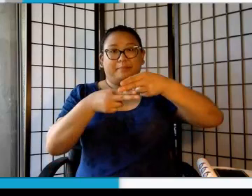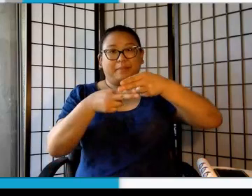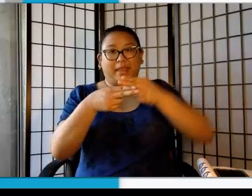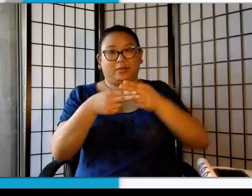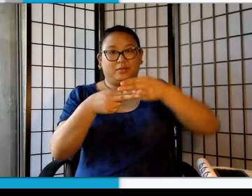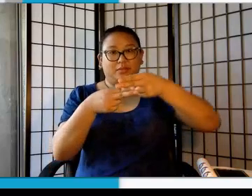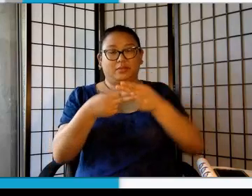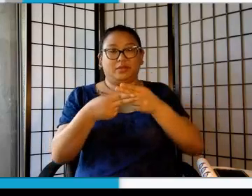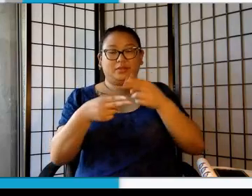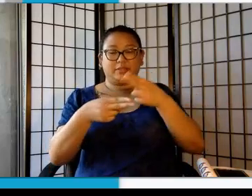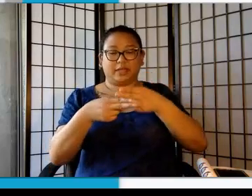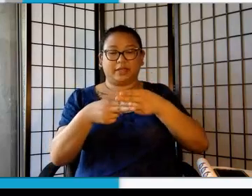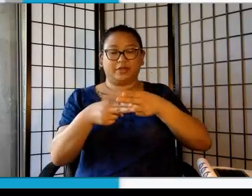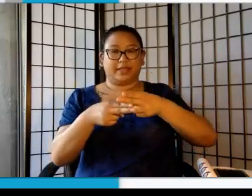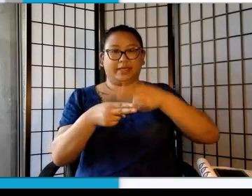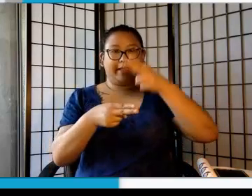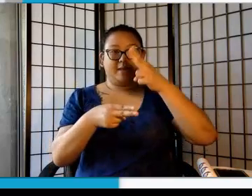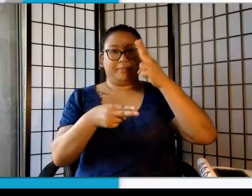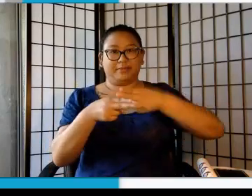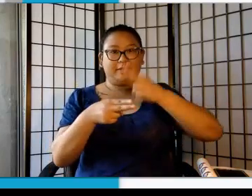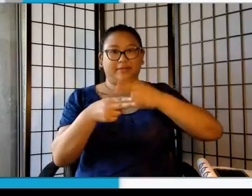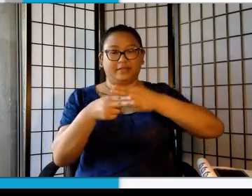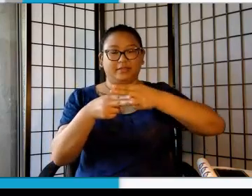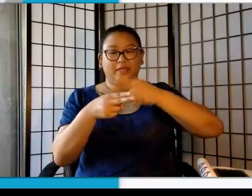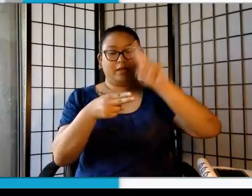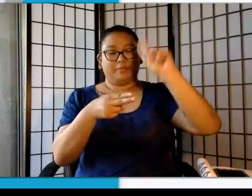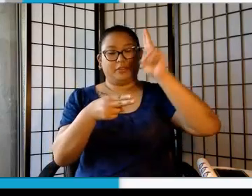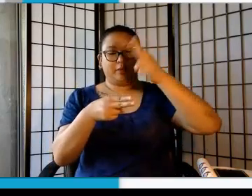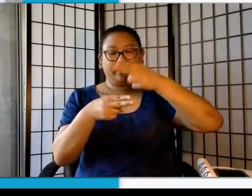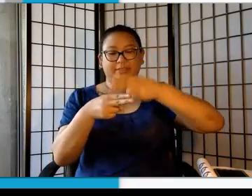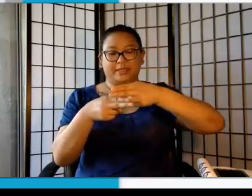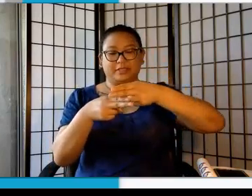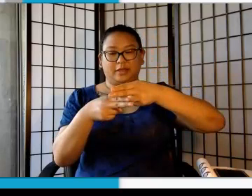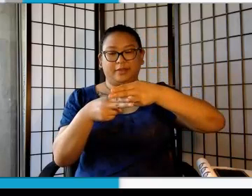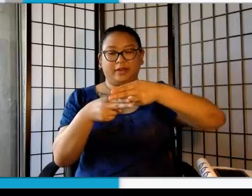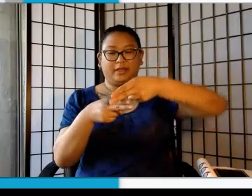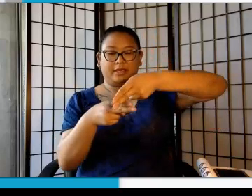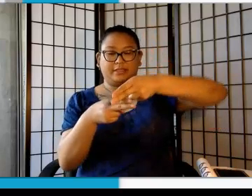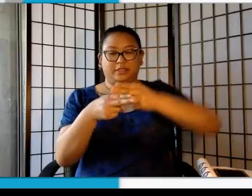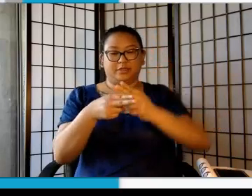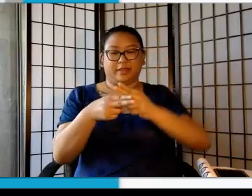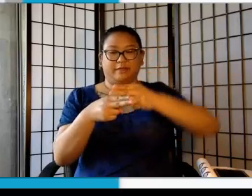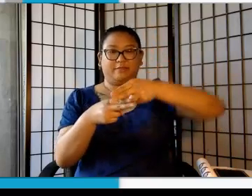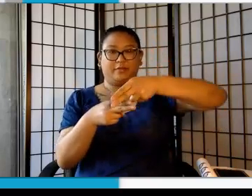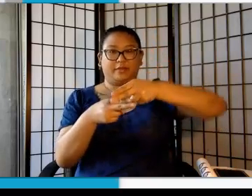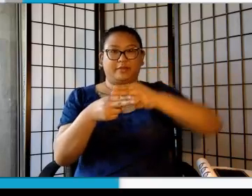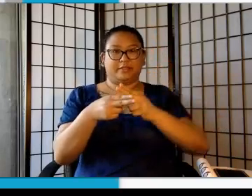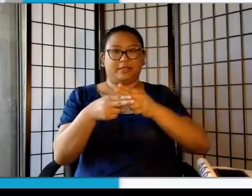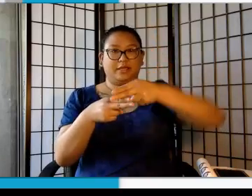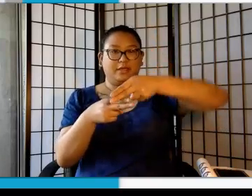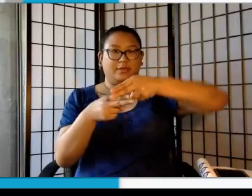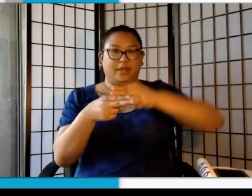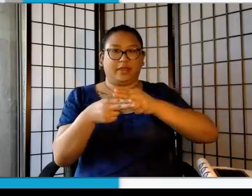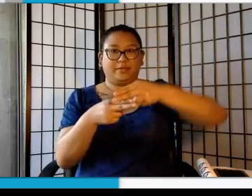And then a pound. So it's kind of like you're citing name, like this, but your dominant hand stays on there and it kind of teeters back and forth like